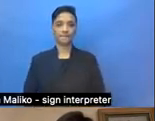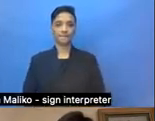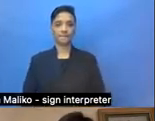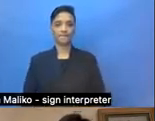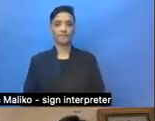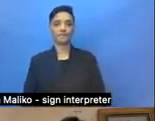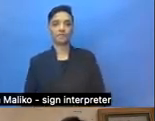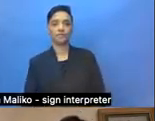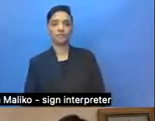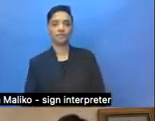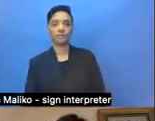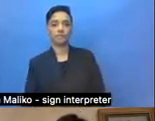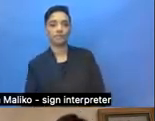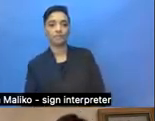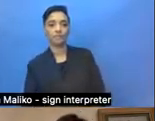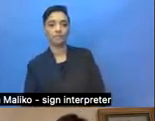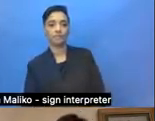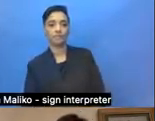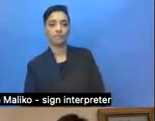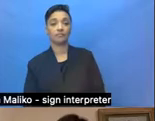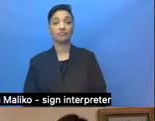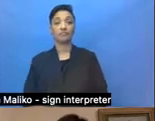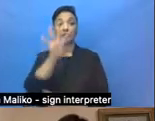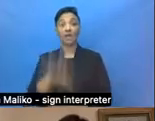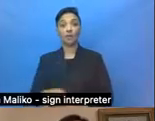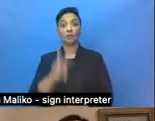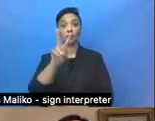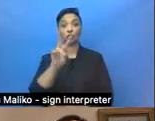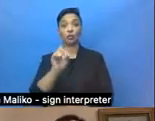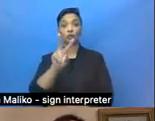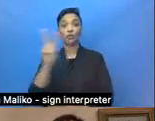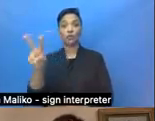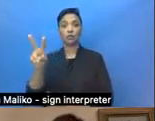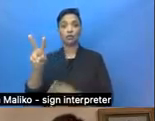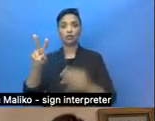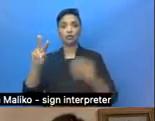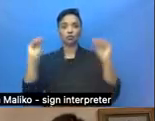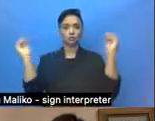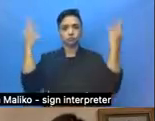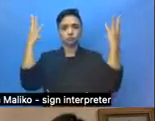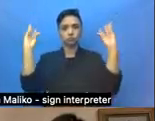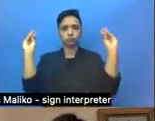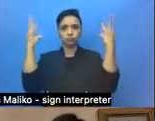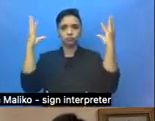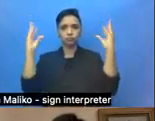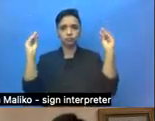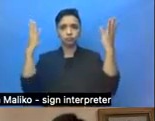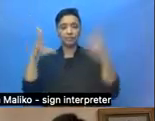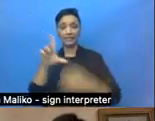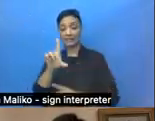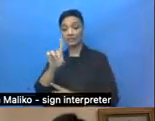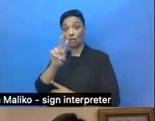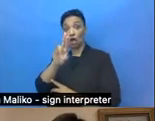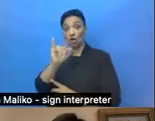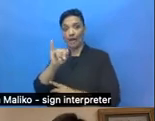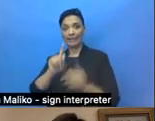It's April 2022, and the sound of air sirens reign on the streets of Ukraine. Disability Rights International brought a team of